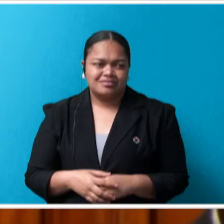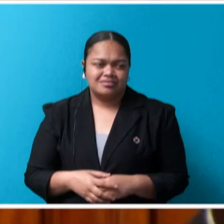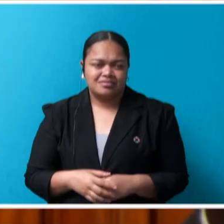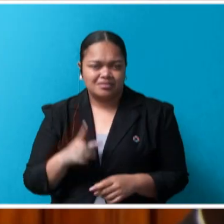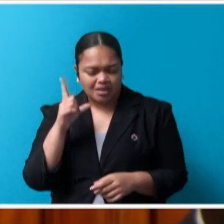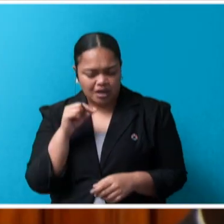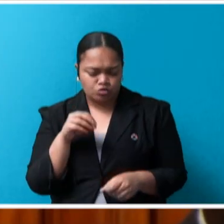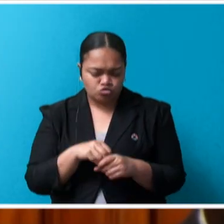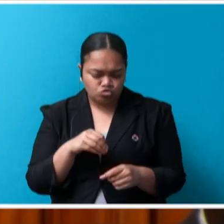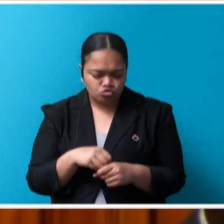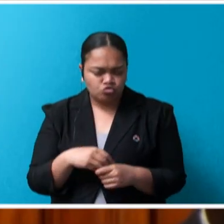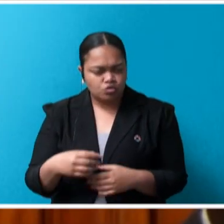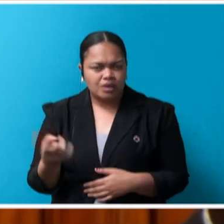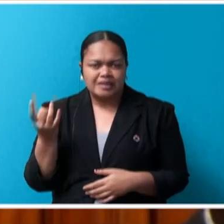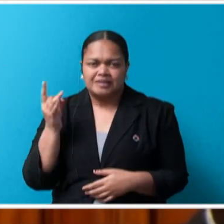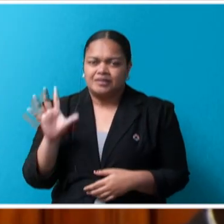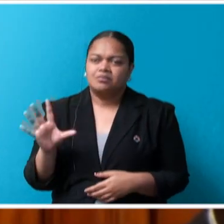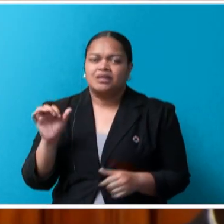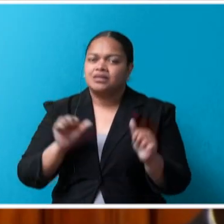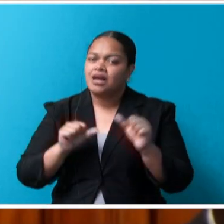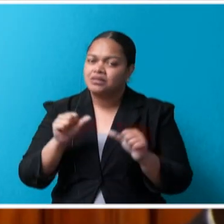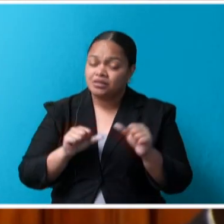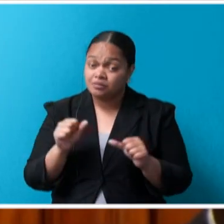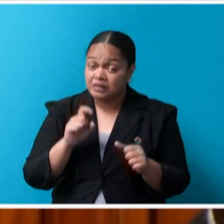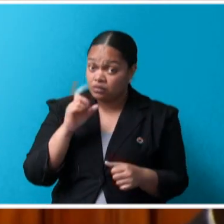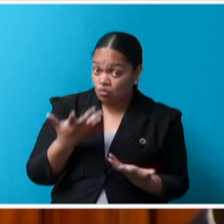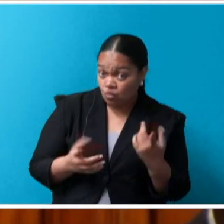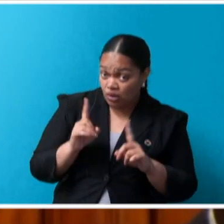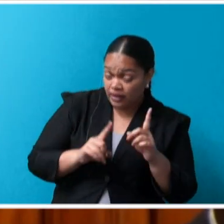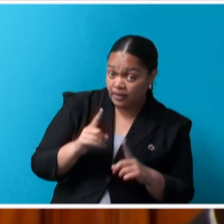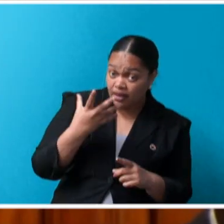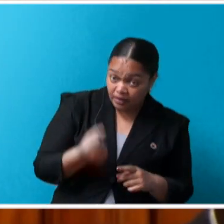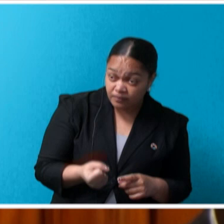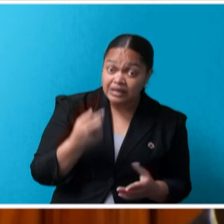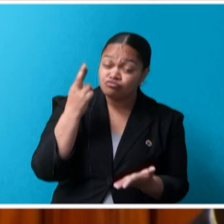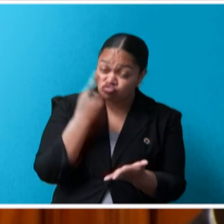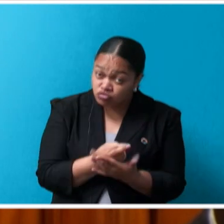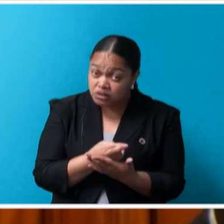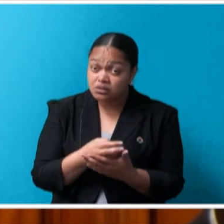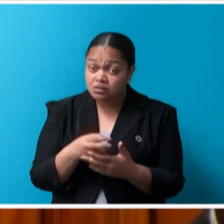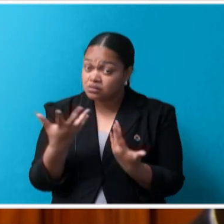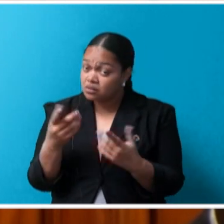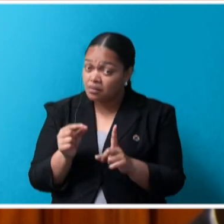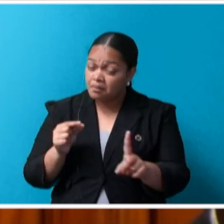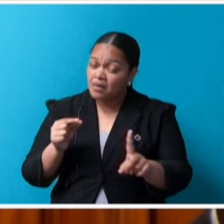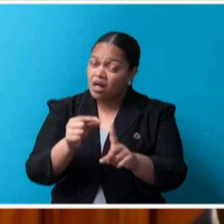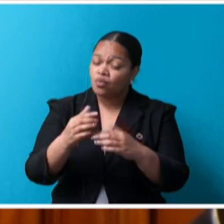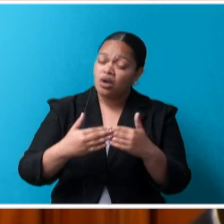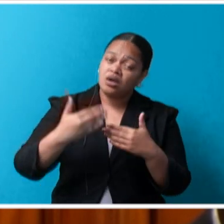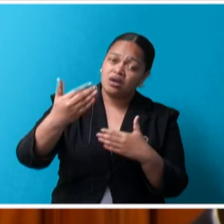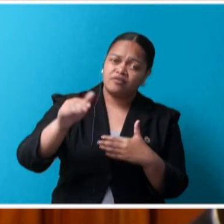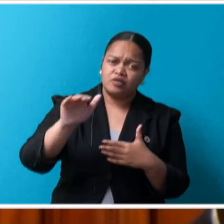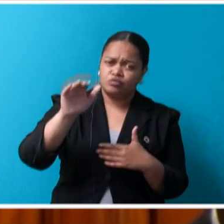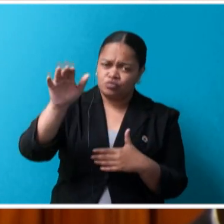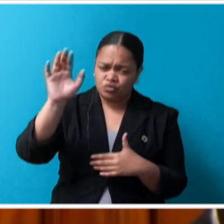include undertaking an independent assessment of whether there is any realistic pathway for increasing farmer participation in